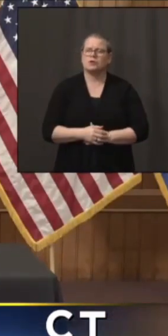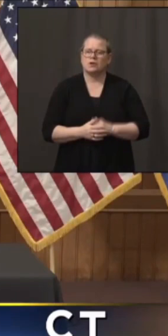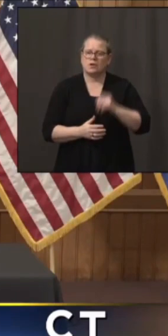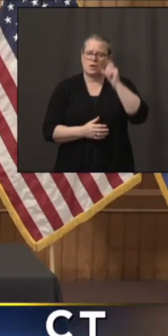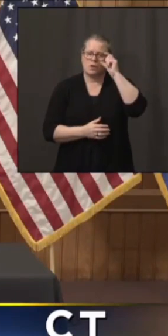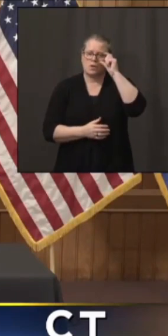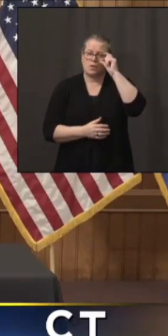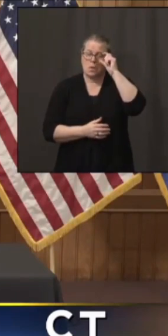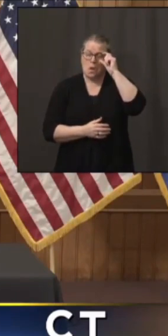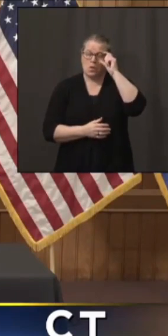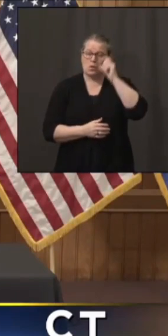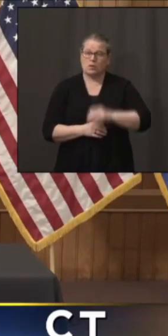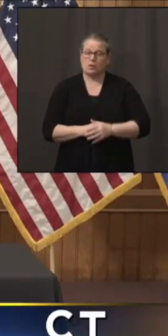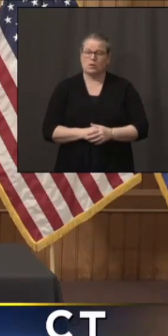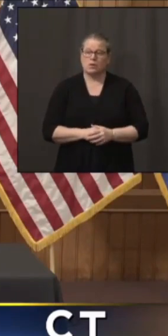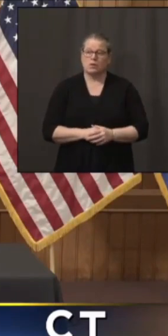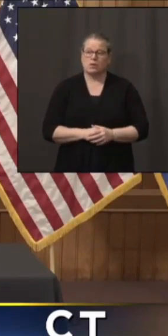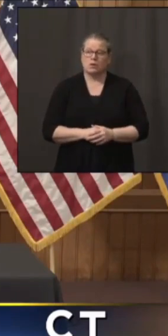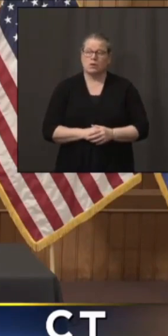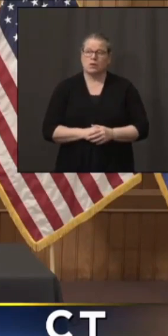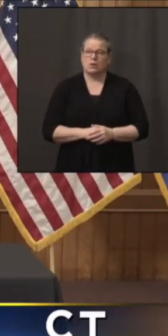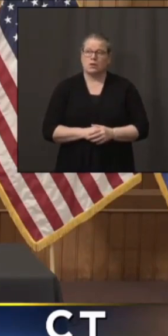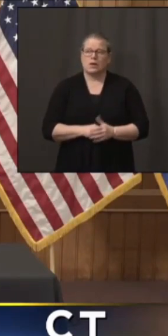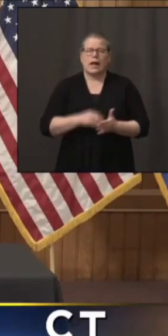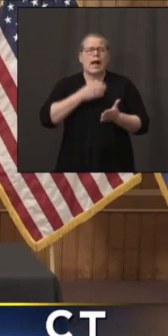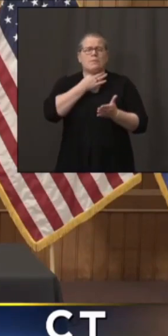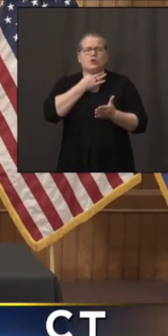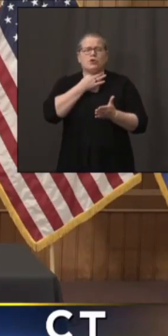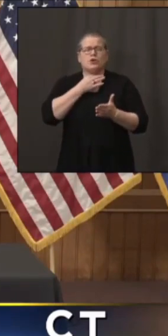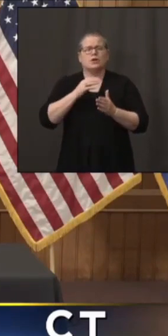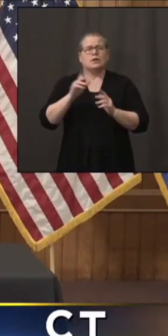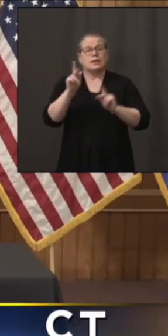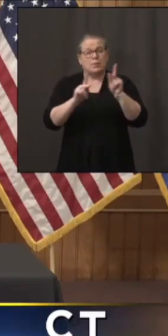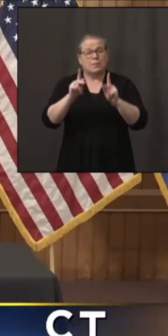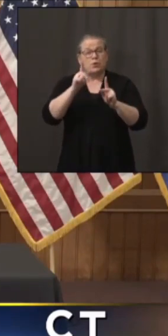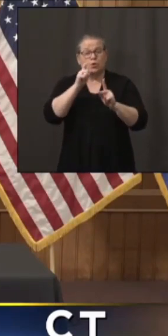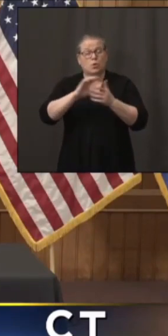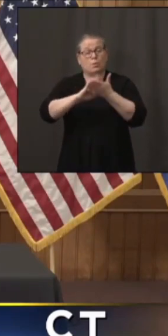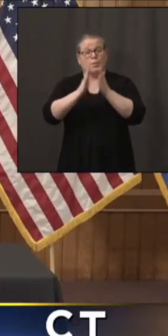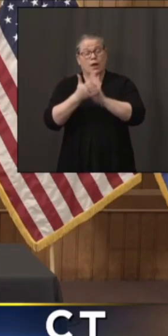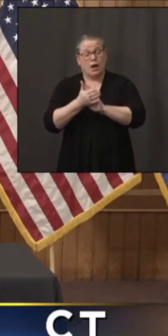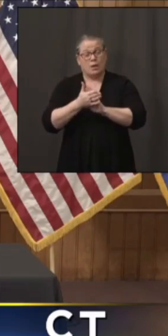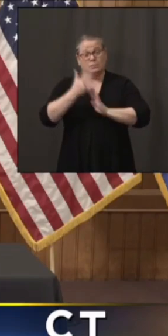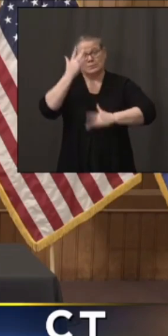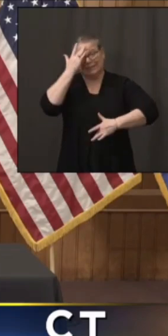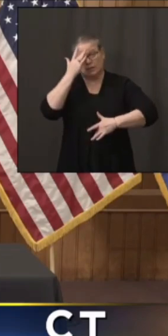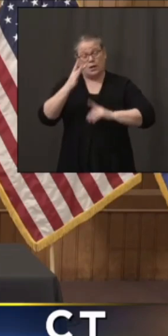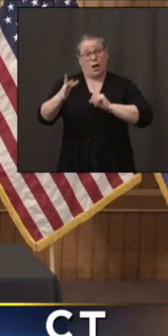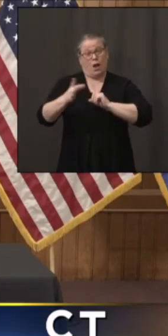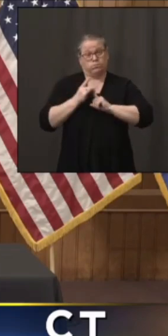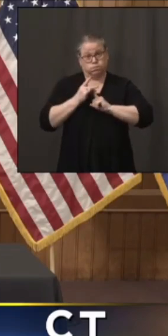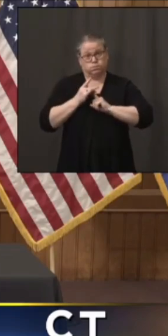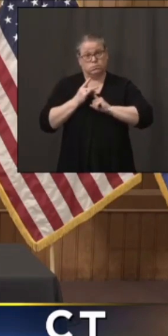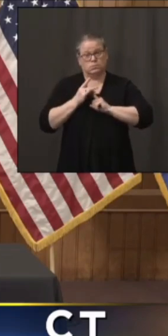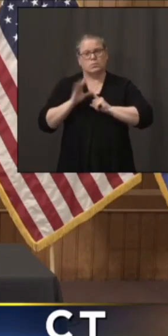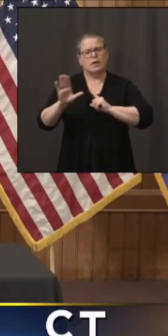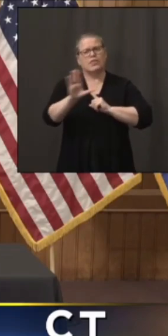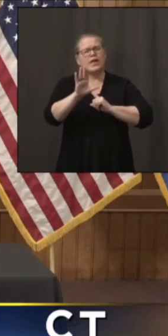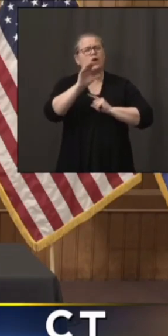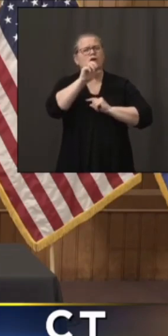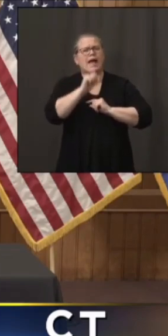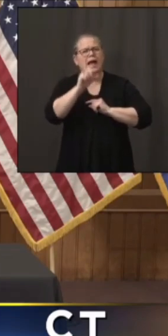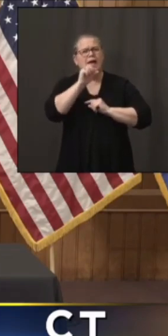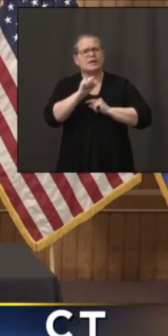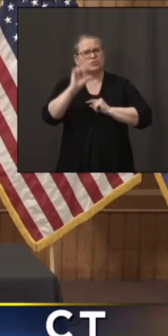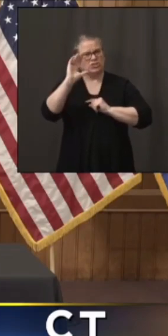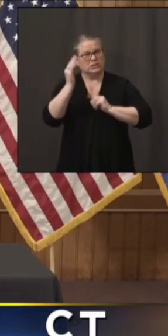people getting who are getting the infections skewing lower ages now? I haven't checked those numbers for a